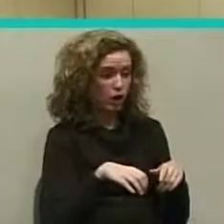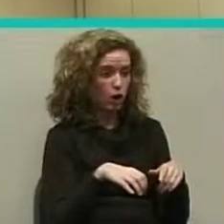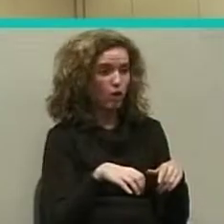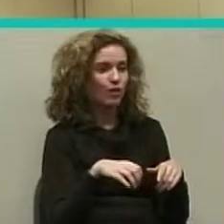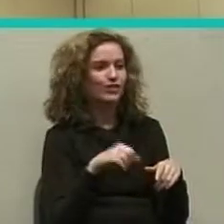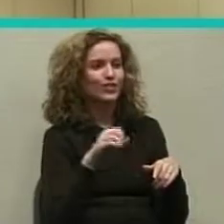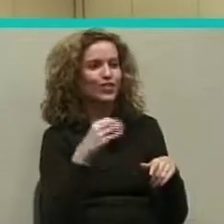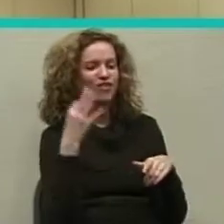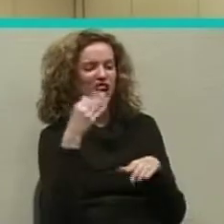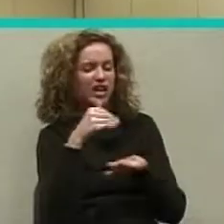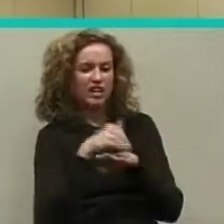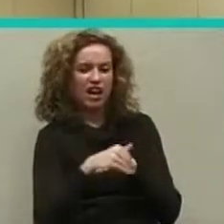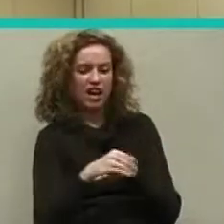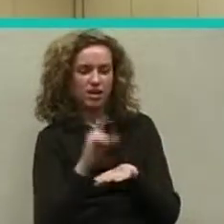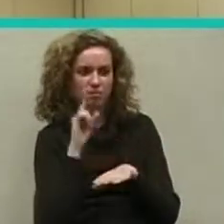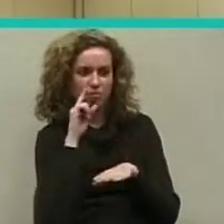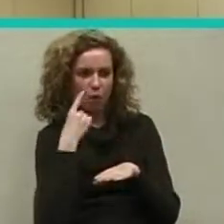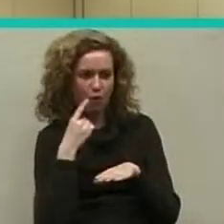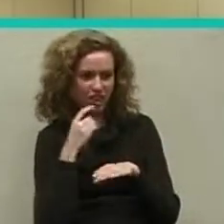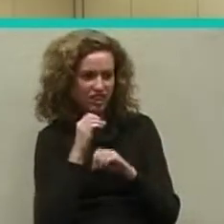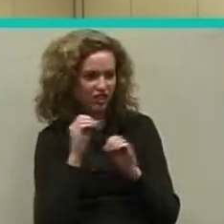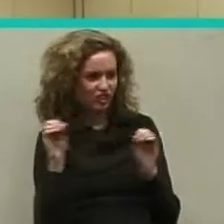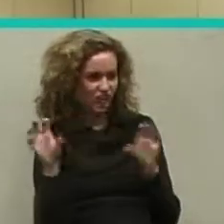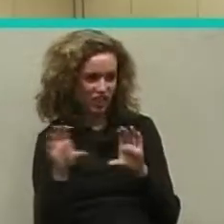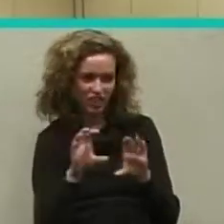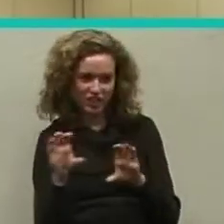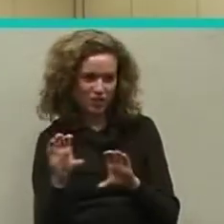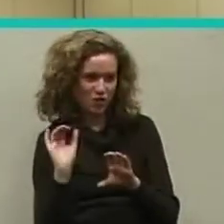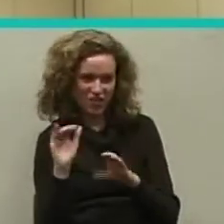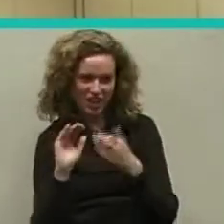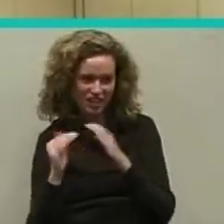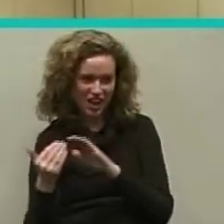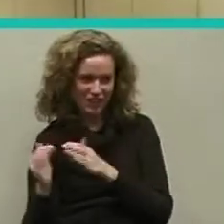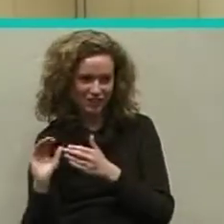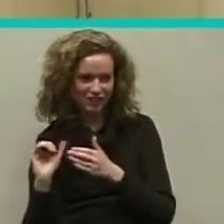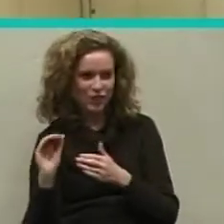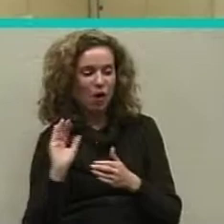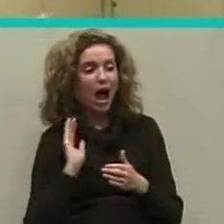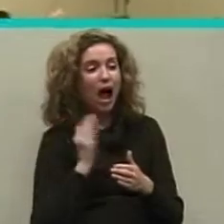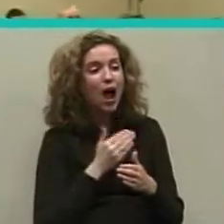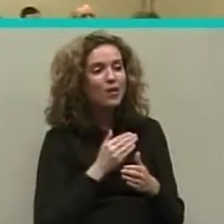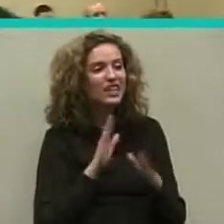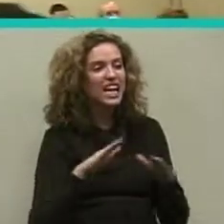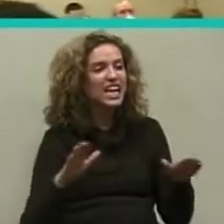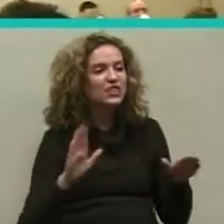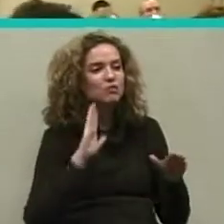nights, there's not a lot to do in Princeton, Illinois. And so our kids would run away.